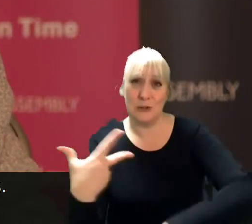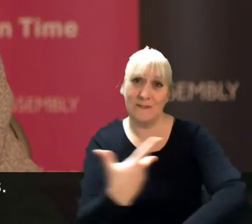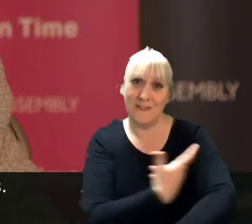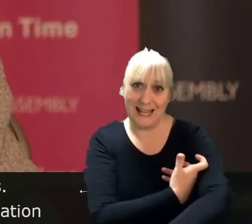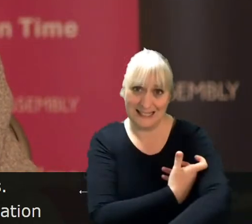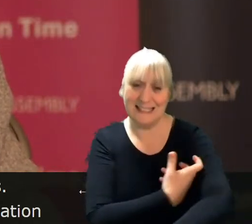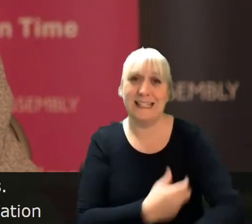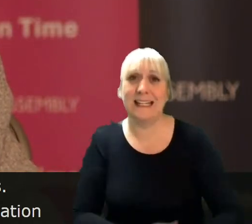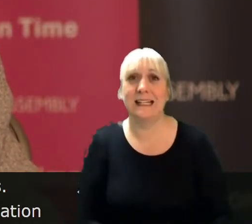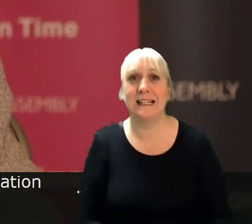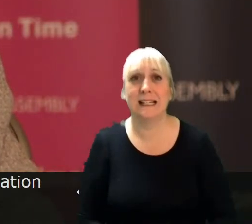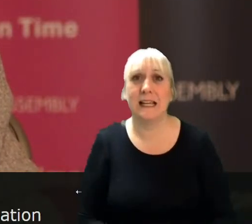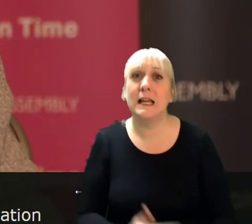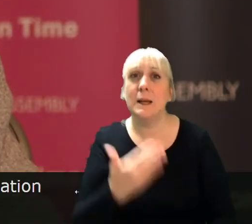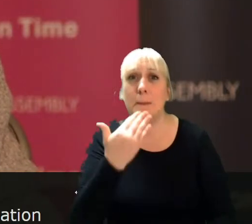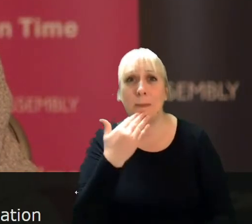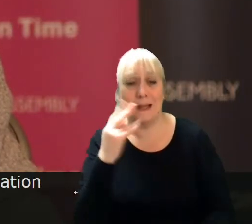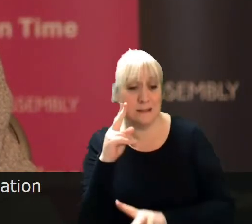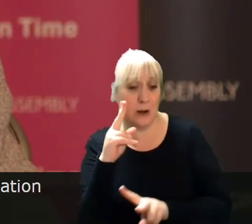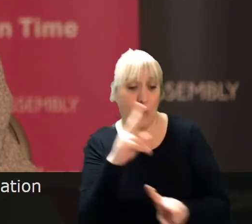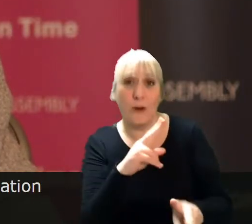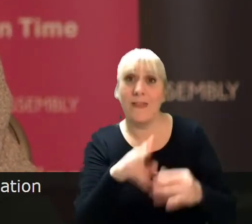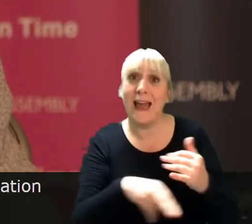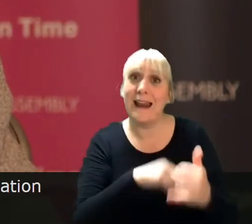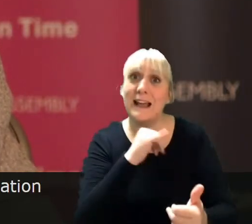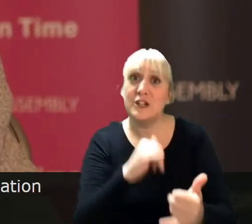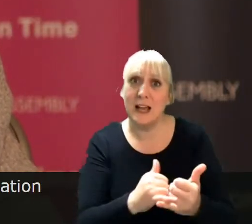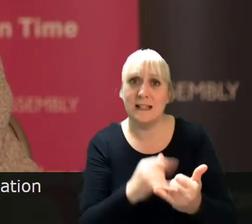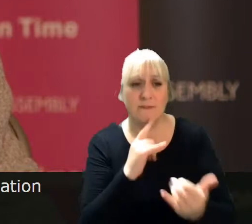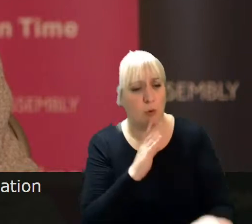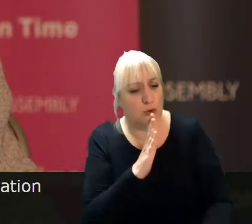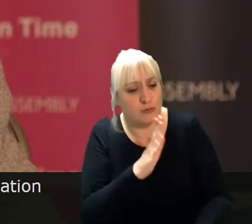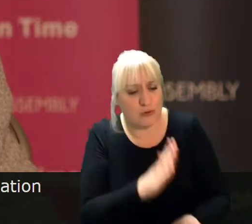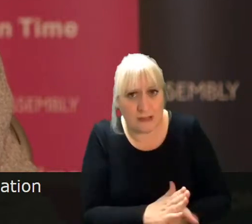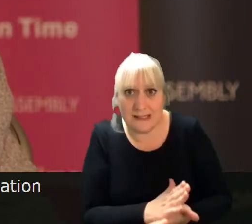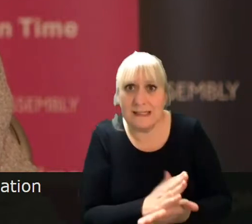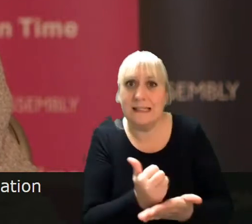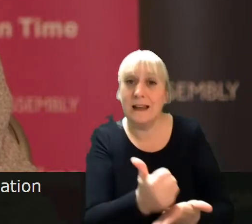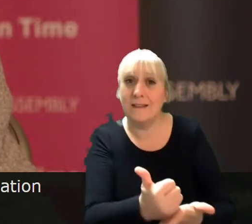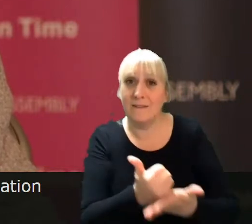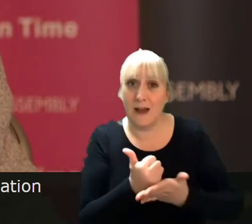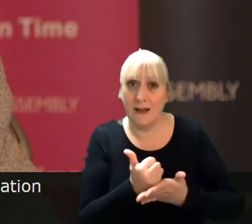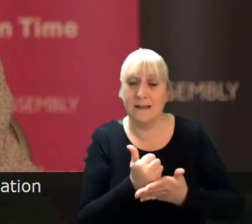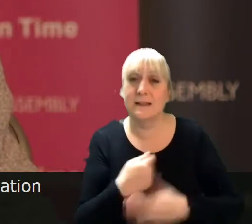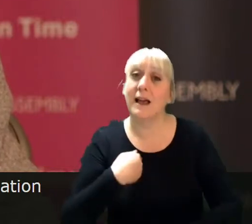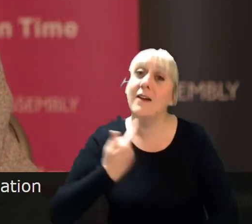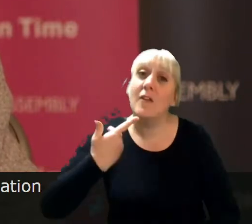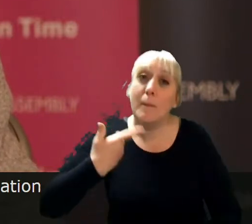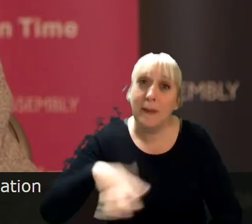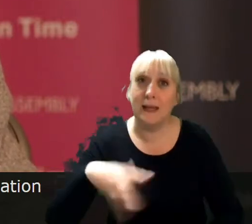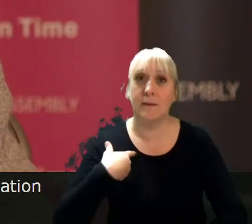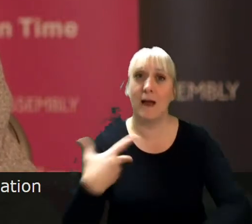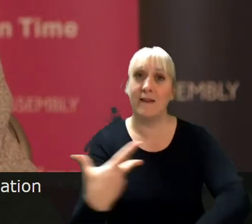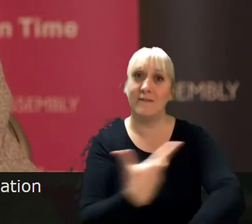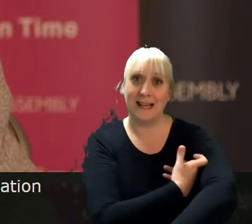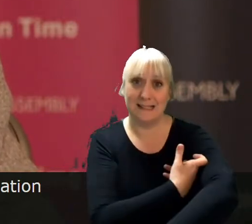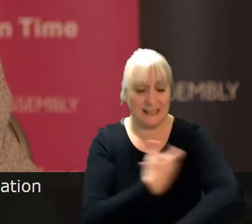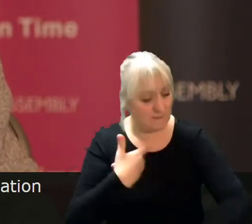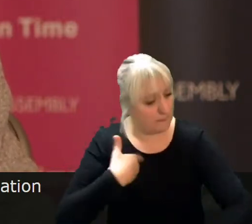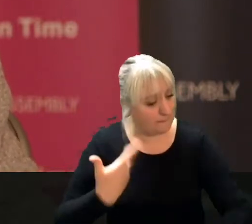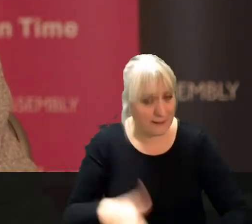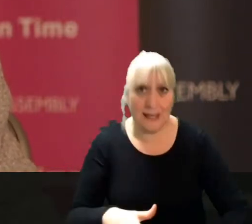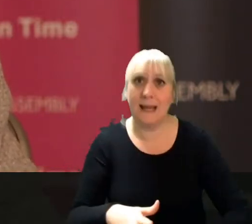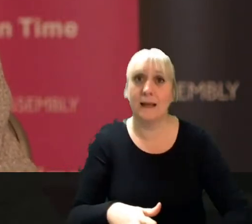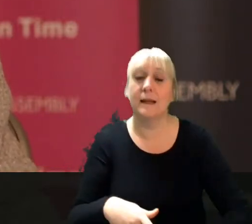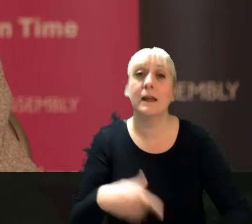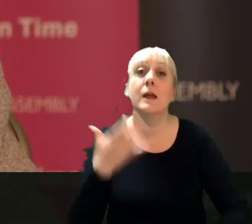the NHS for trusted COVID-19 advice. I had my vaccination, and when it is your turn, I